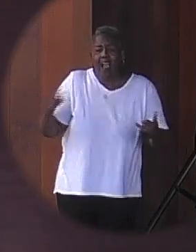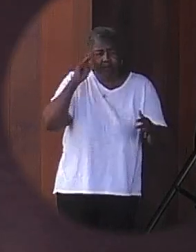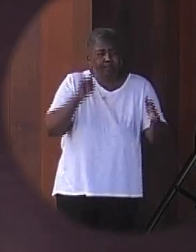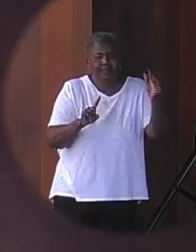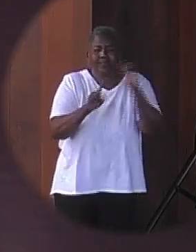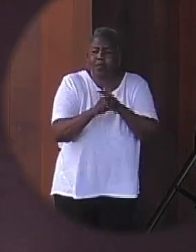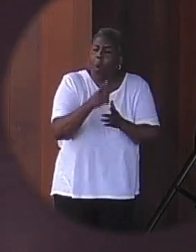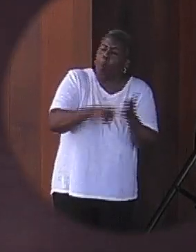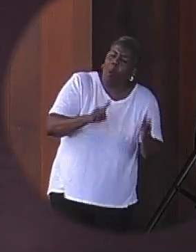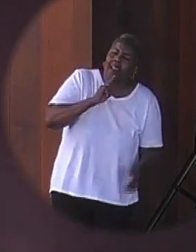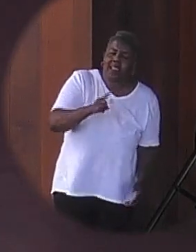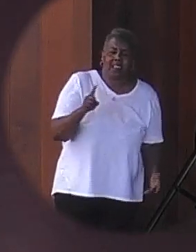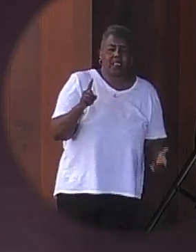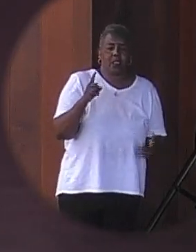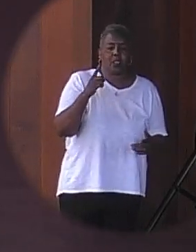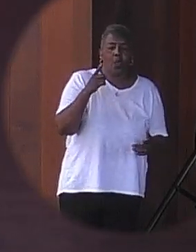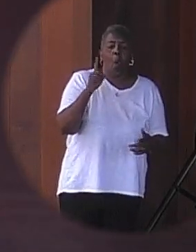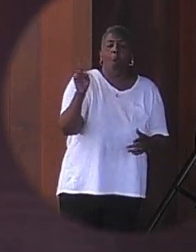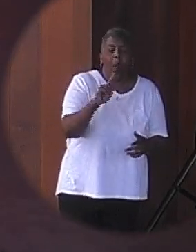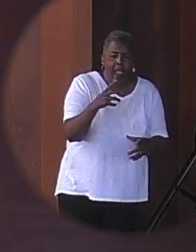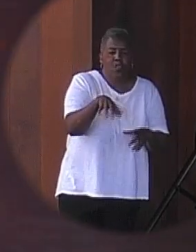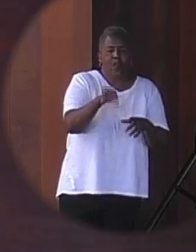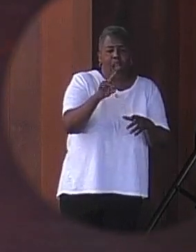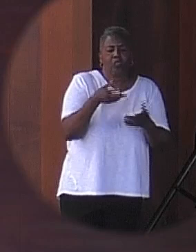what is your source of truth?